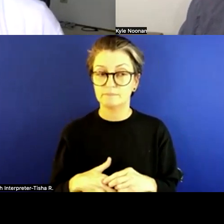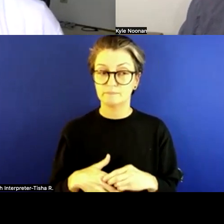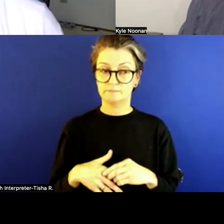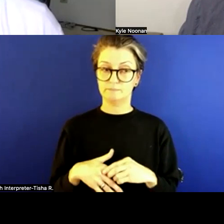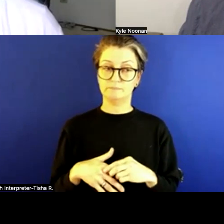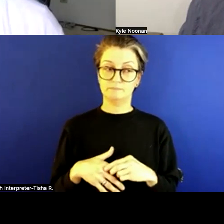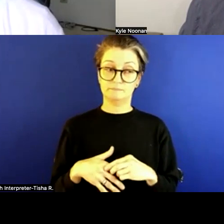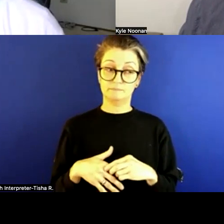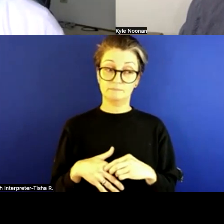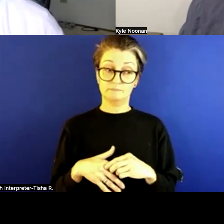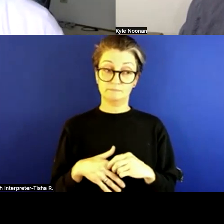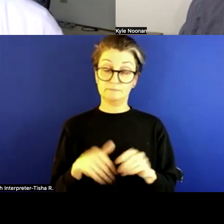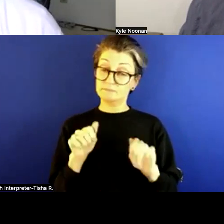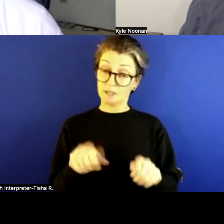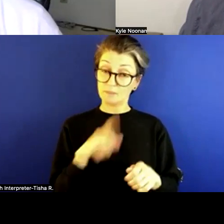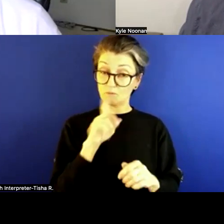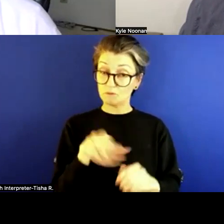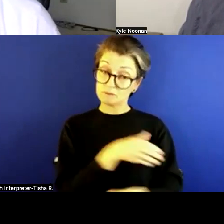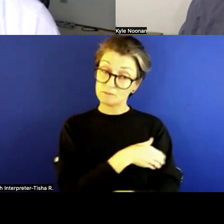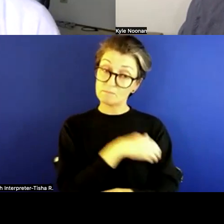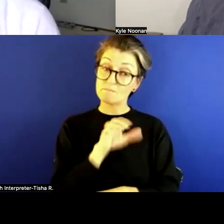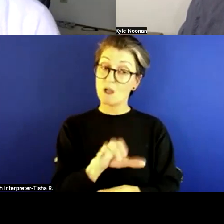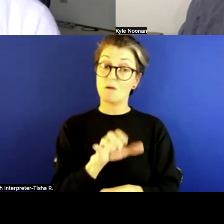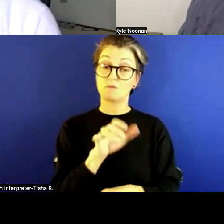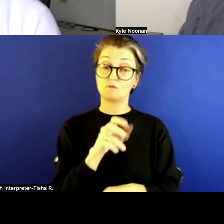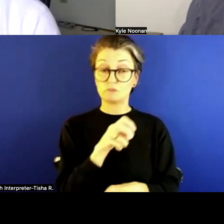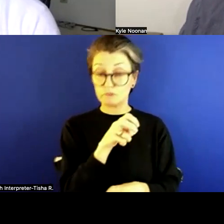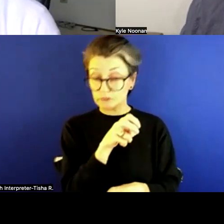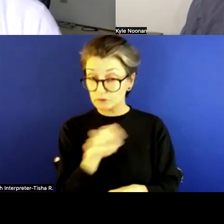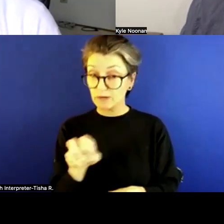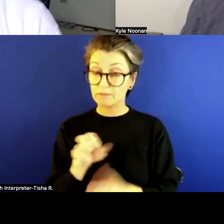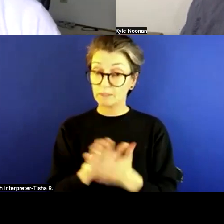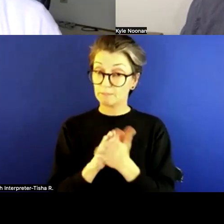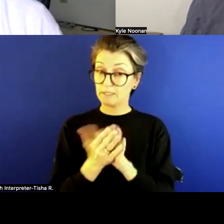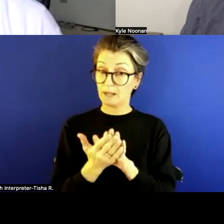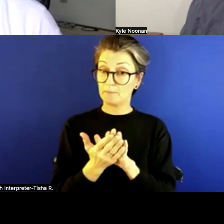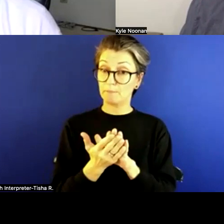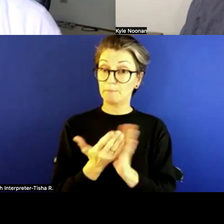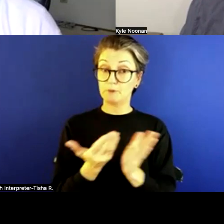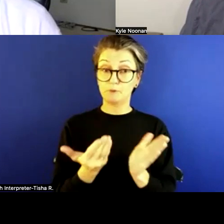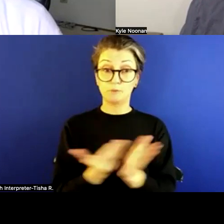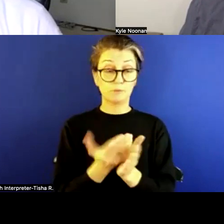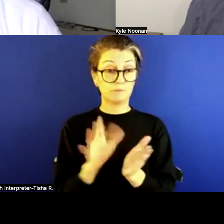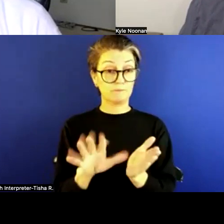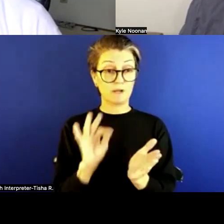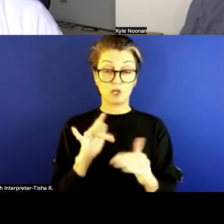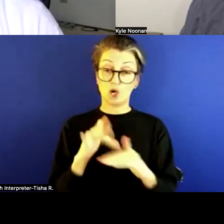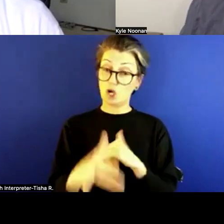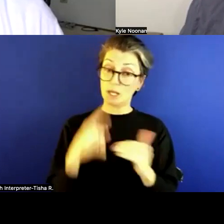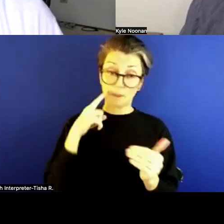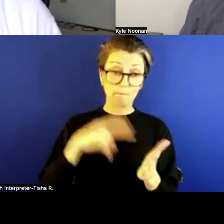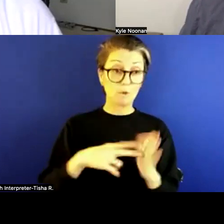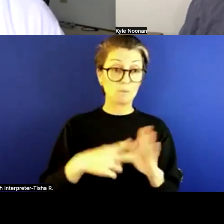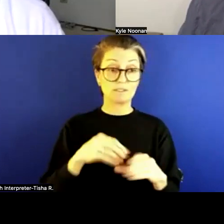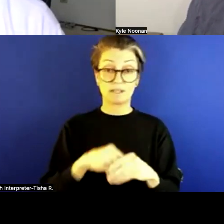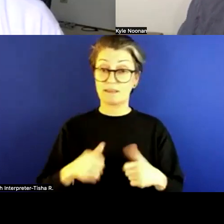be a really empowering thing to make that shift and become your new really kind of purpose in life.